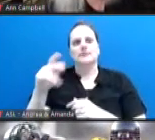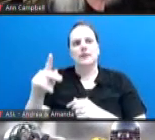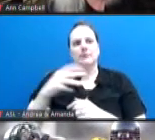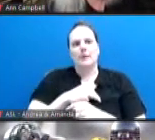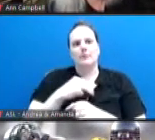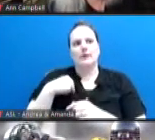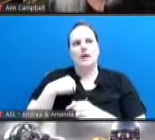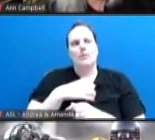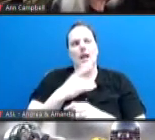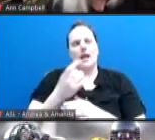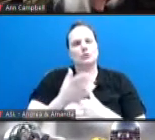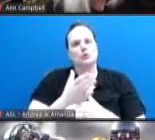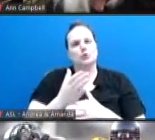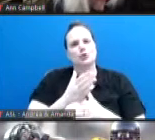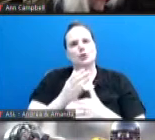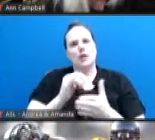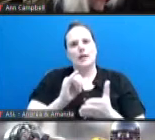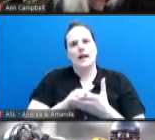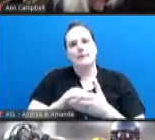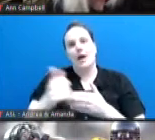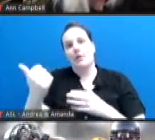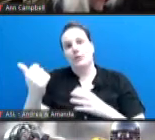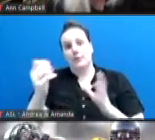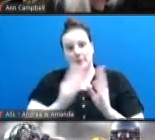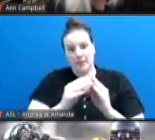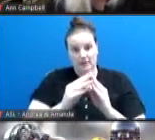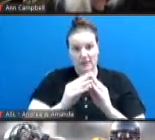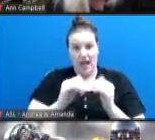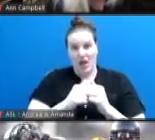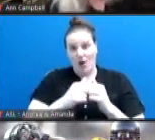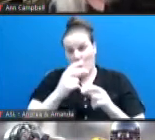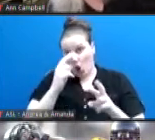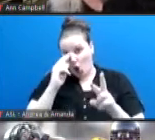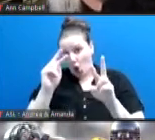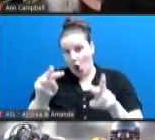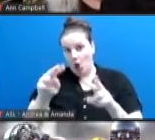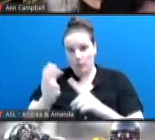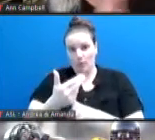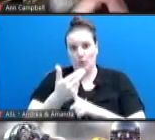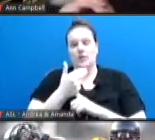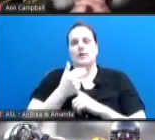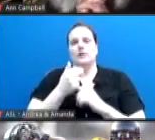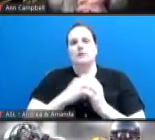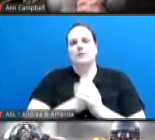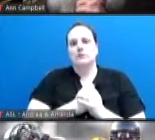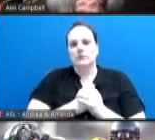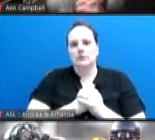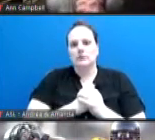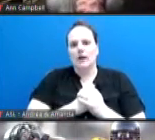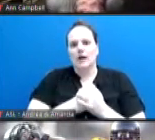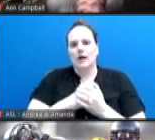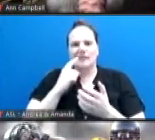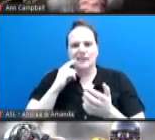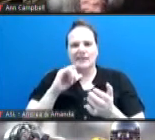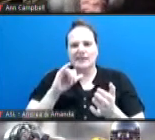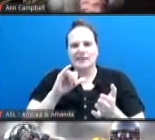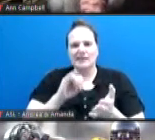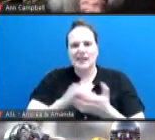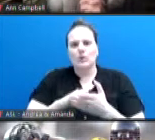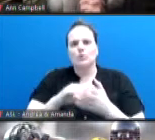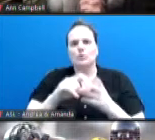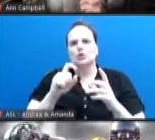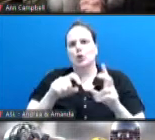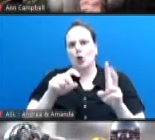to share that I've been at other meetings and how they look at recruiting. And so I think that we should look